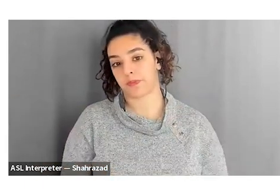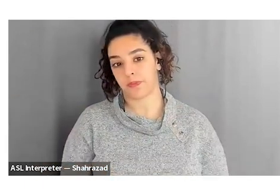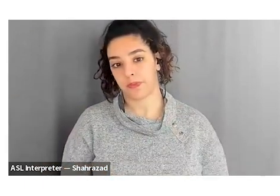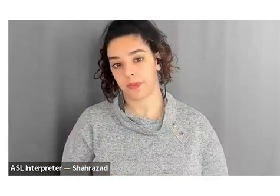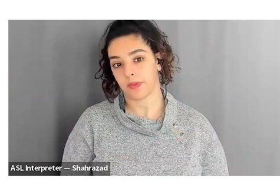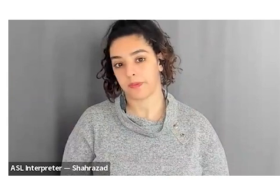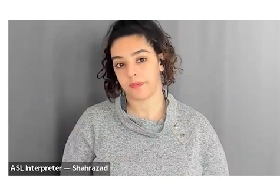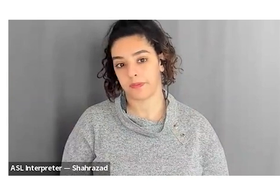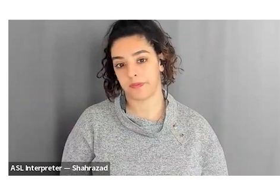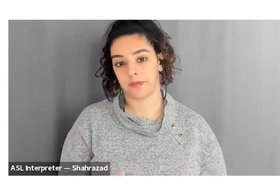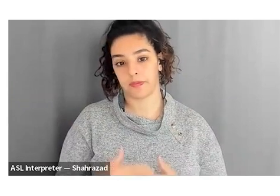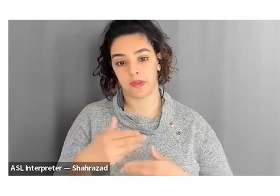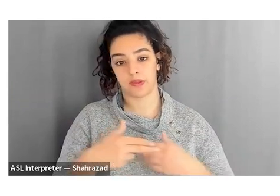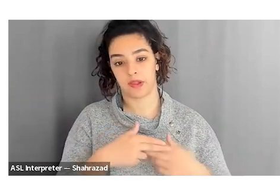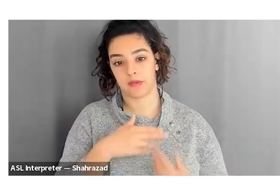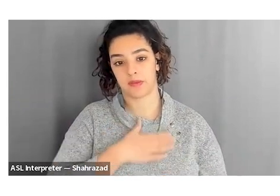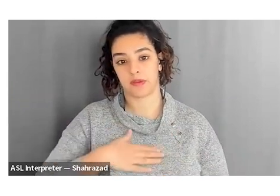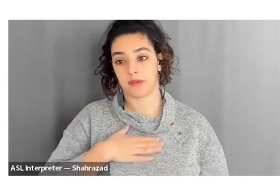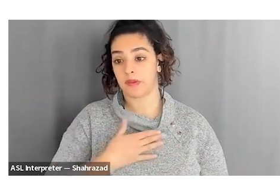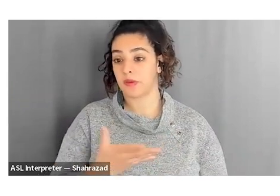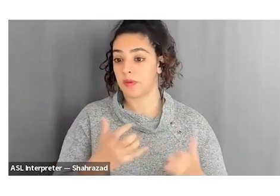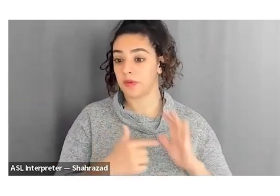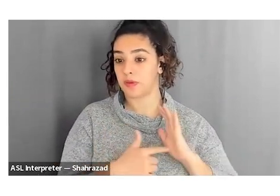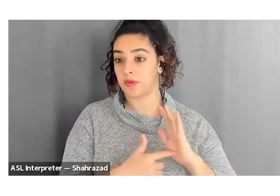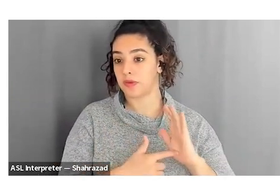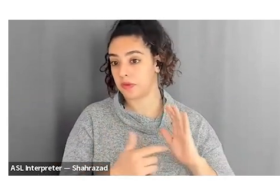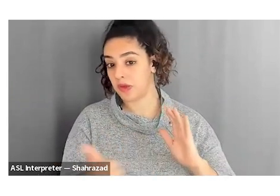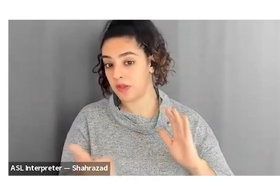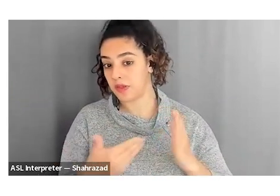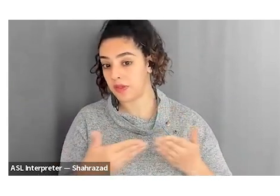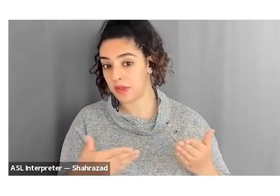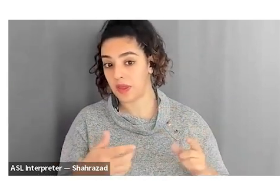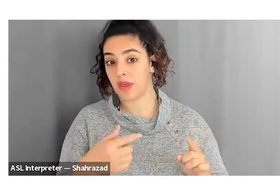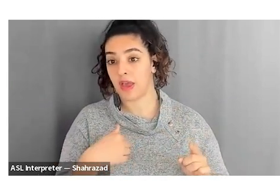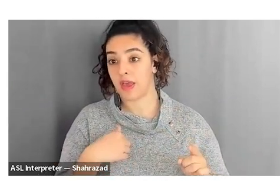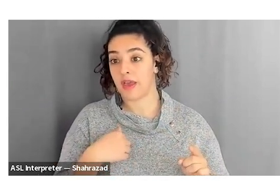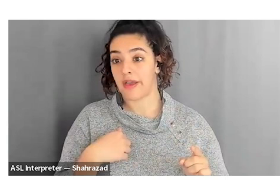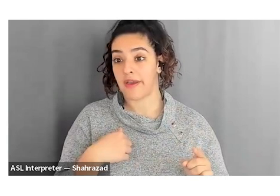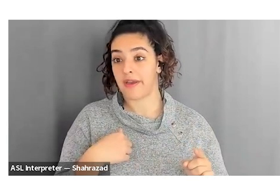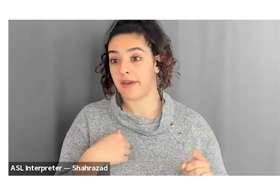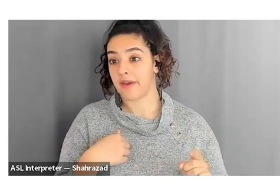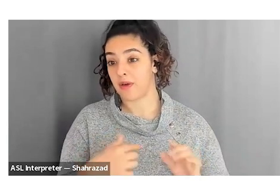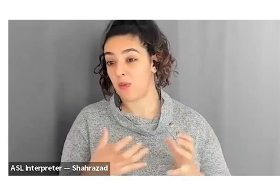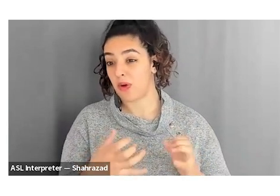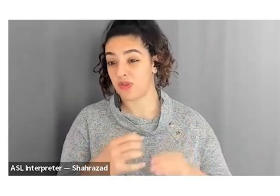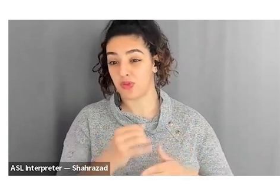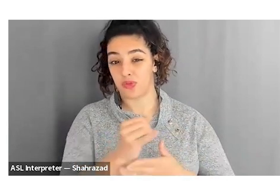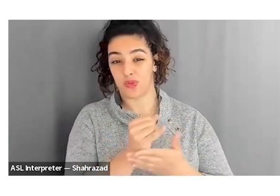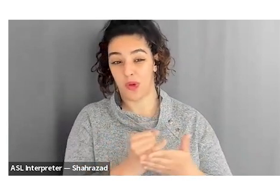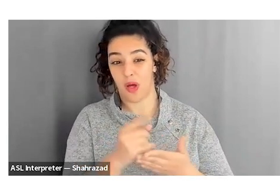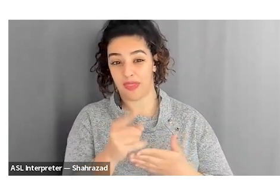Next slide, please. And I wanted to highlight, so I did a tiny doodle the other day. So we have an illustration, a